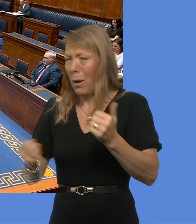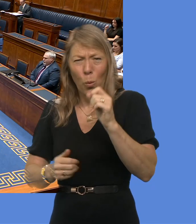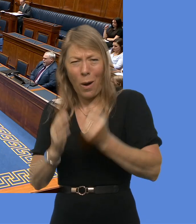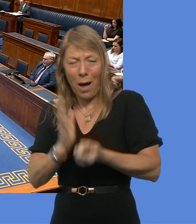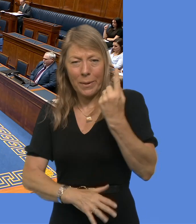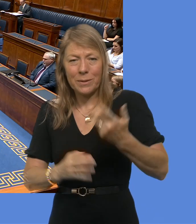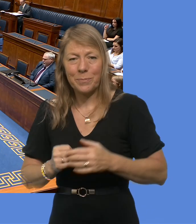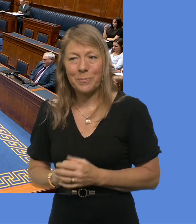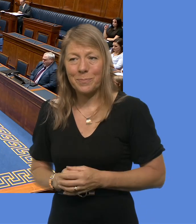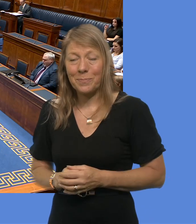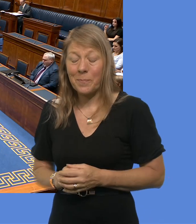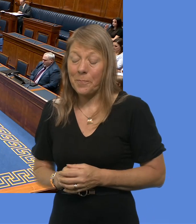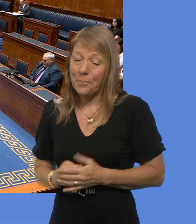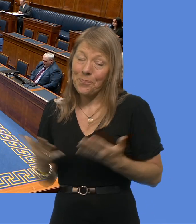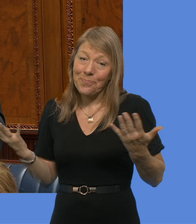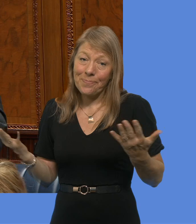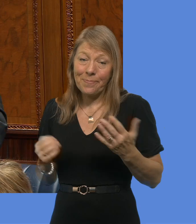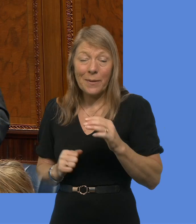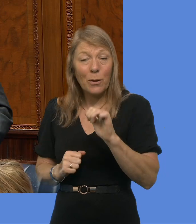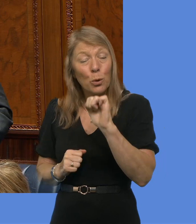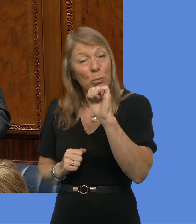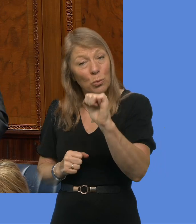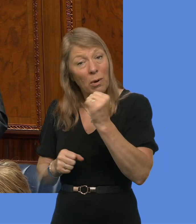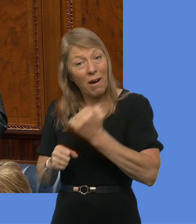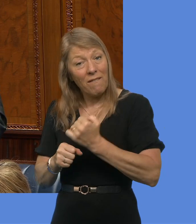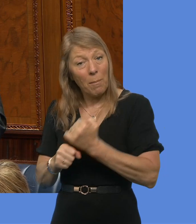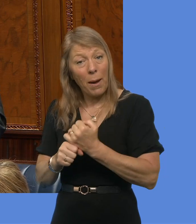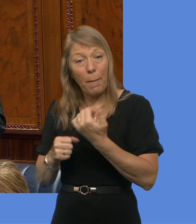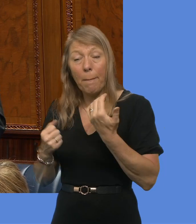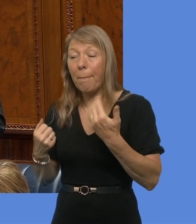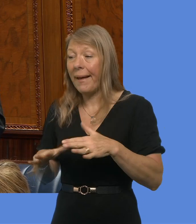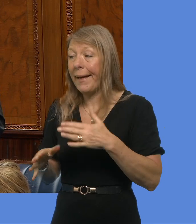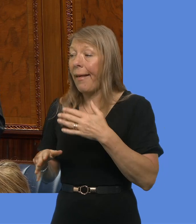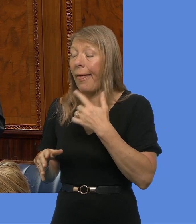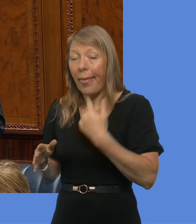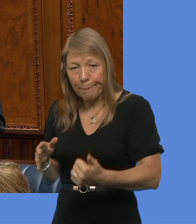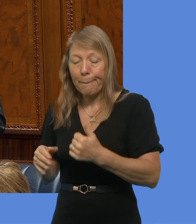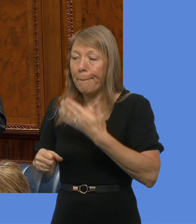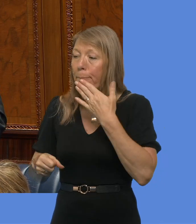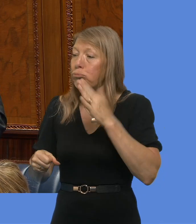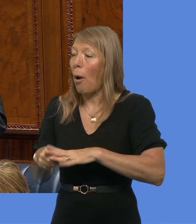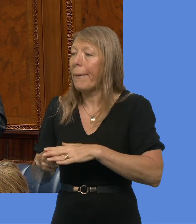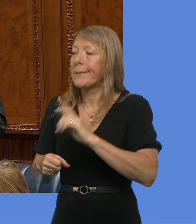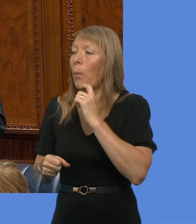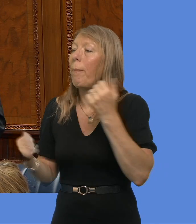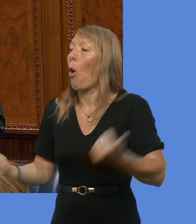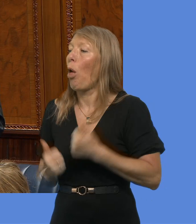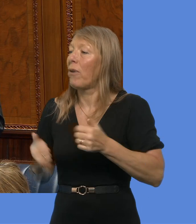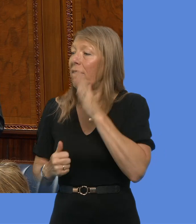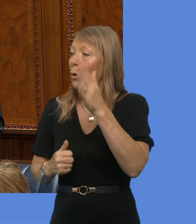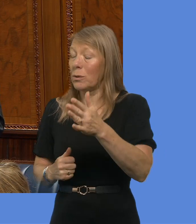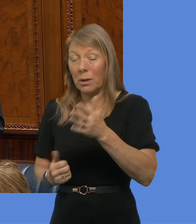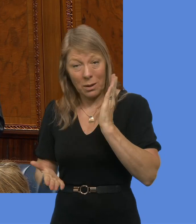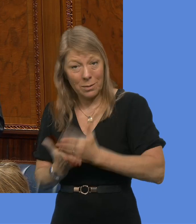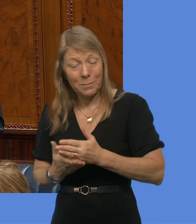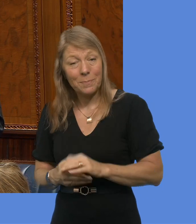of the veterinary medicines issue on the premise of some promise in the Safeguarding the Union document. But today in the High Court we've